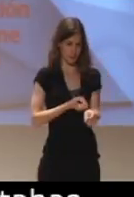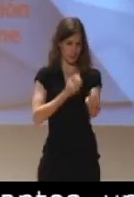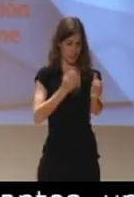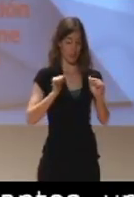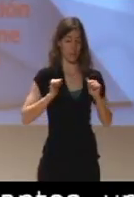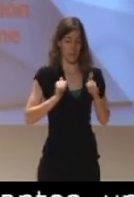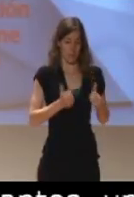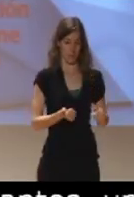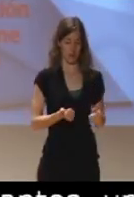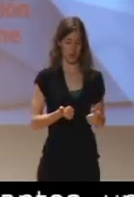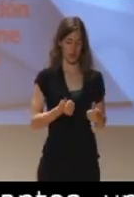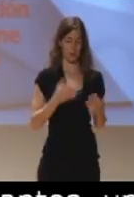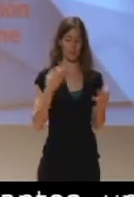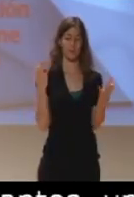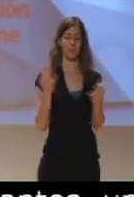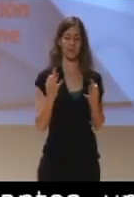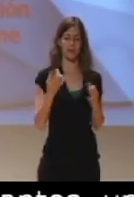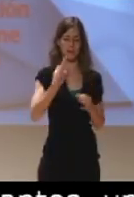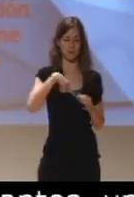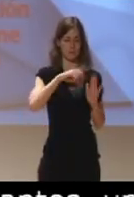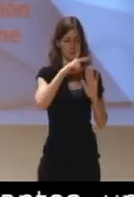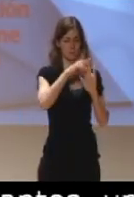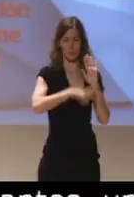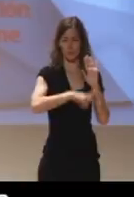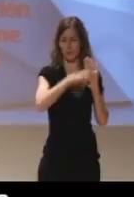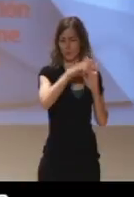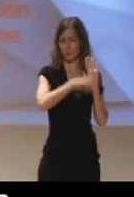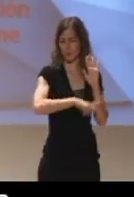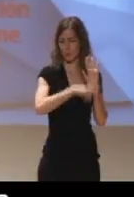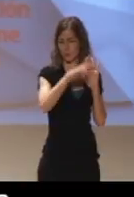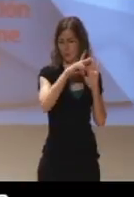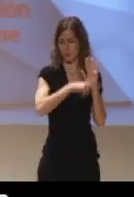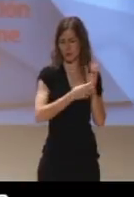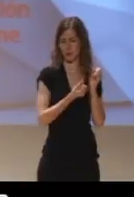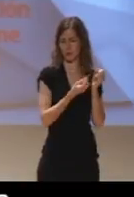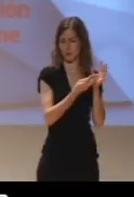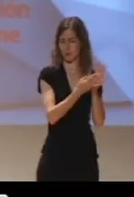the reflection that we were making at the beginning, it is true that we have